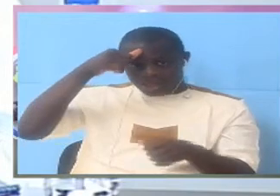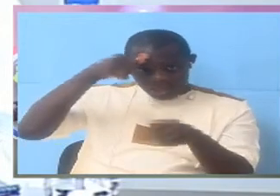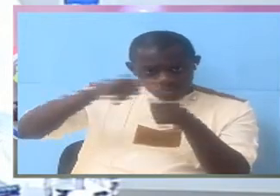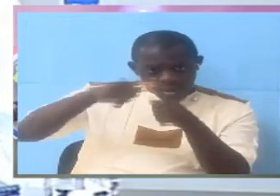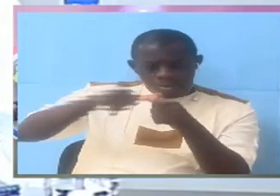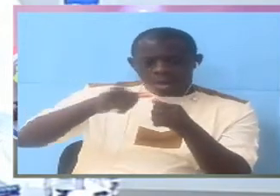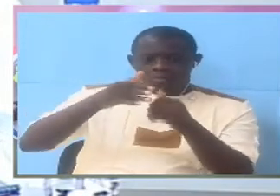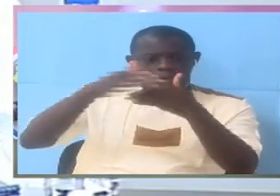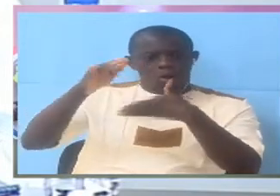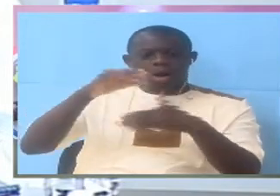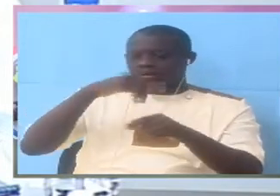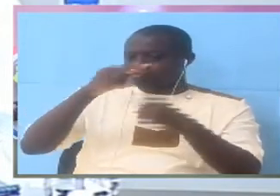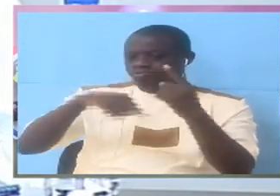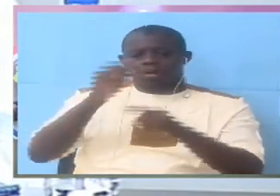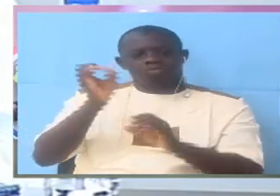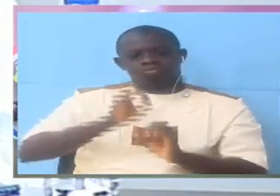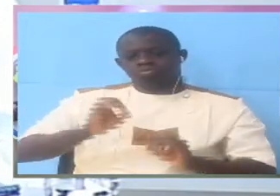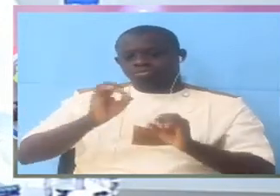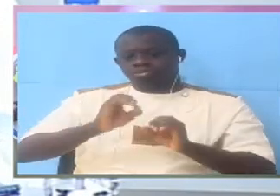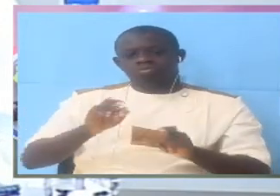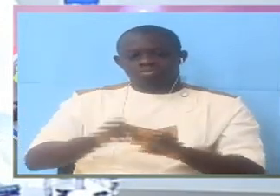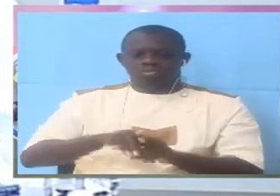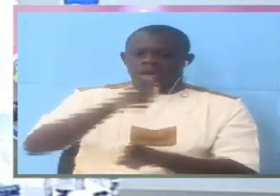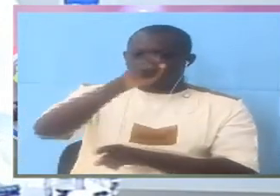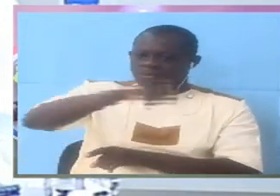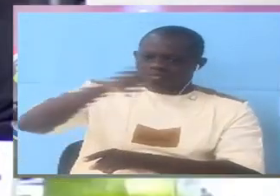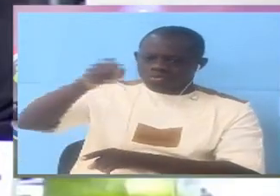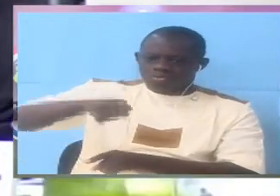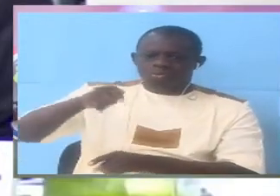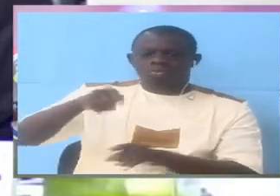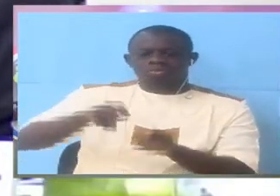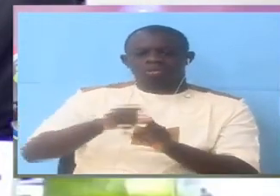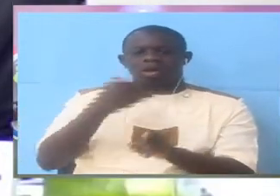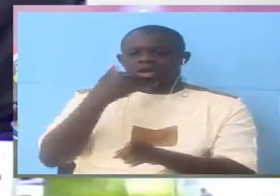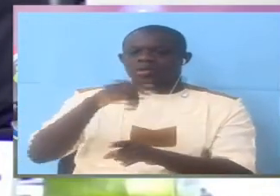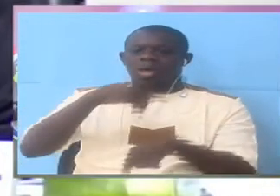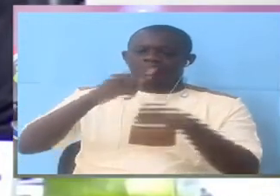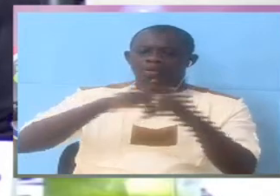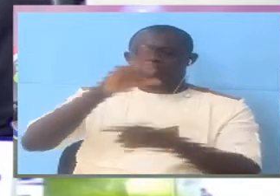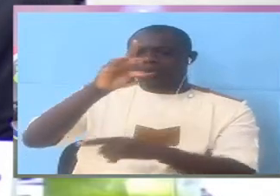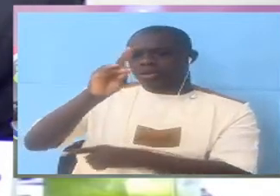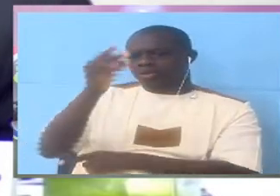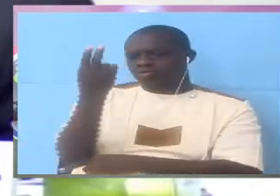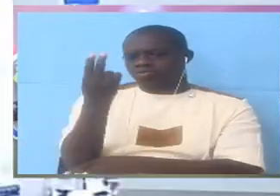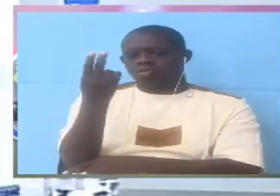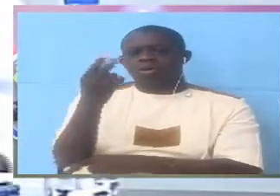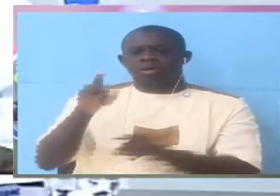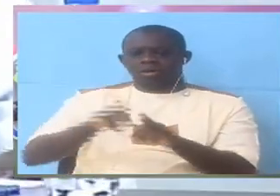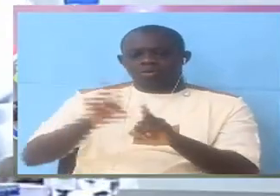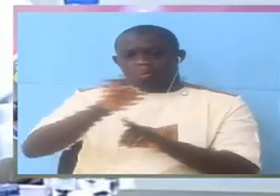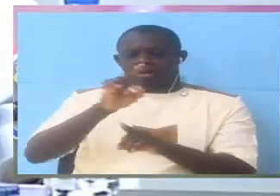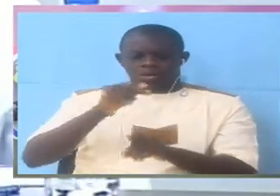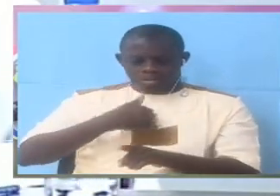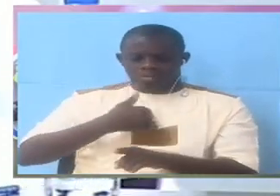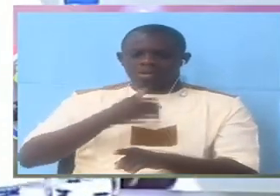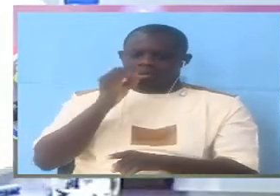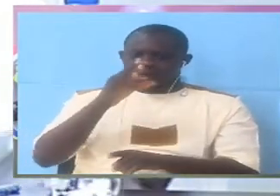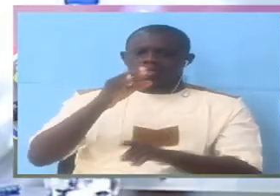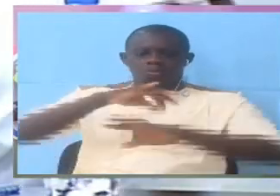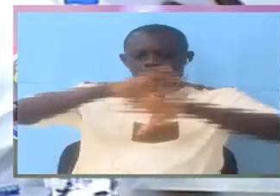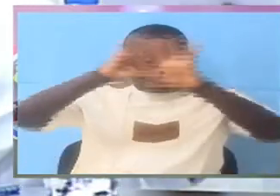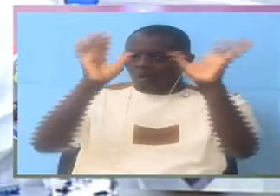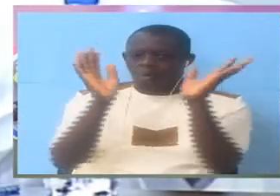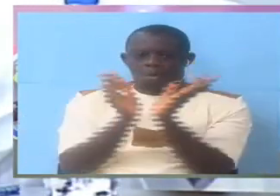Fanga Yininkaro Kai Senema. Either agriculture. How about D2? D2 do. This is what I'm saying. All these things is